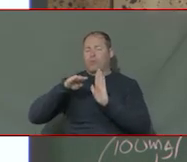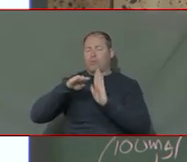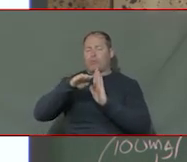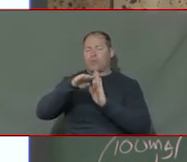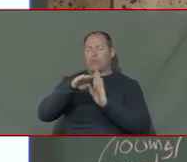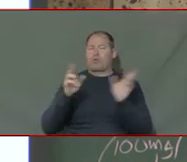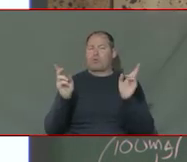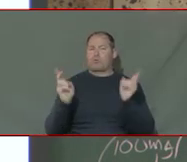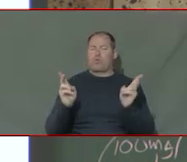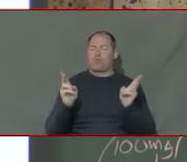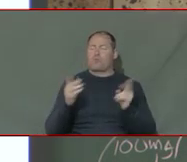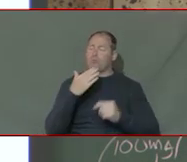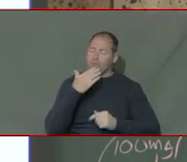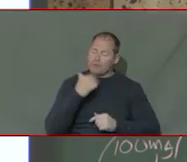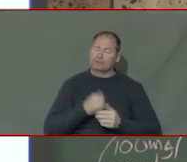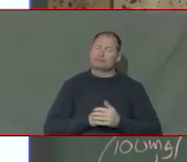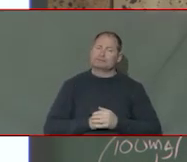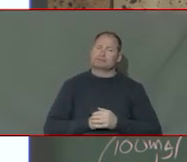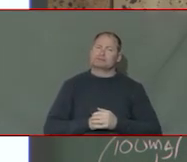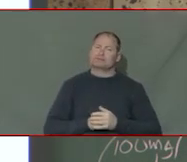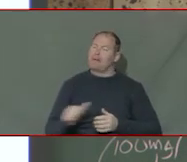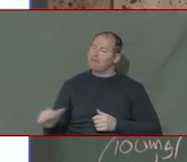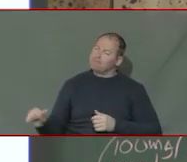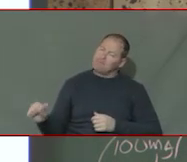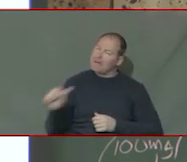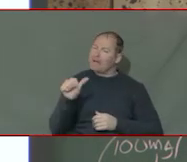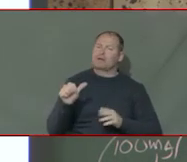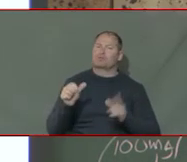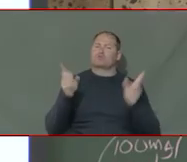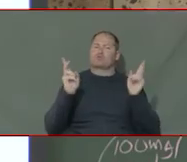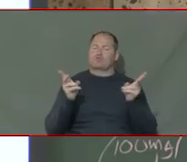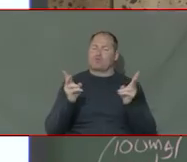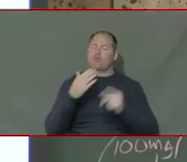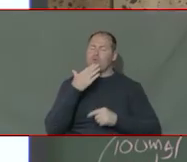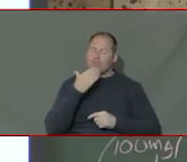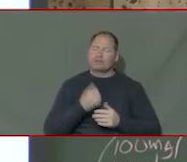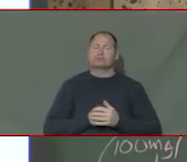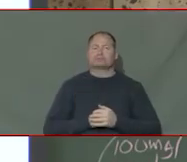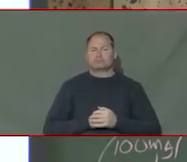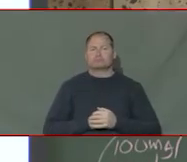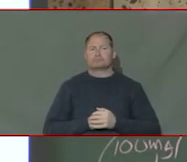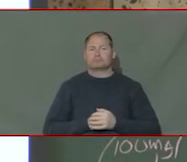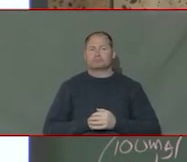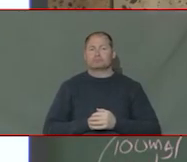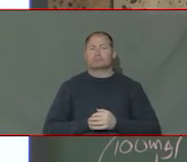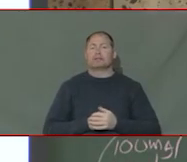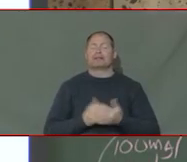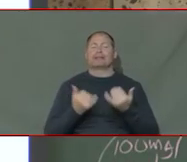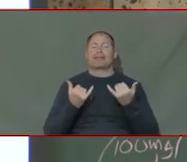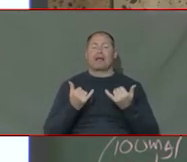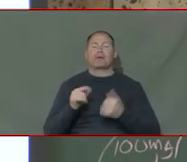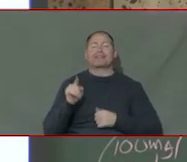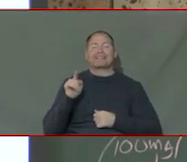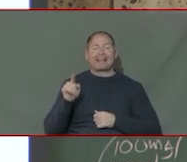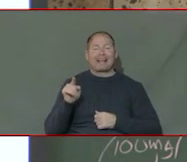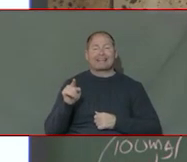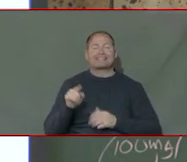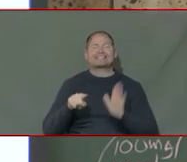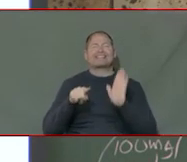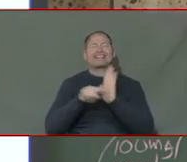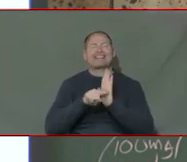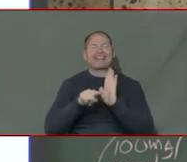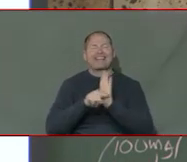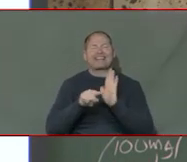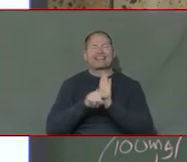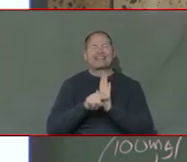see? It's too low. Please write down there, negative feedback. Negative